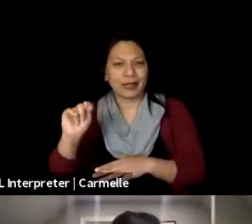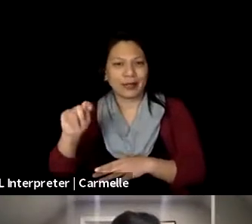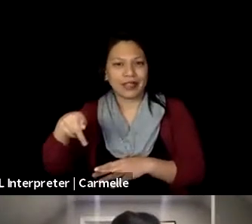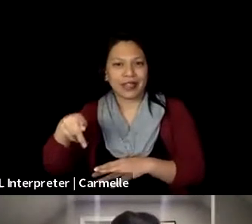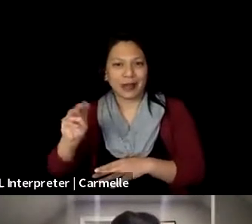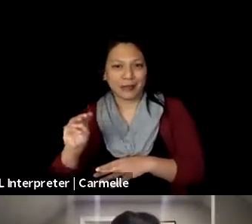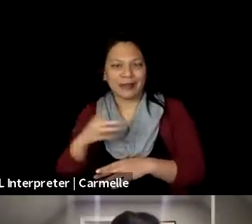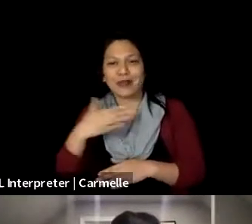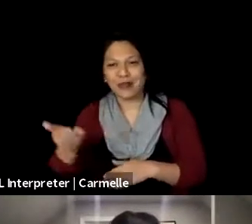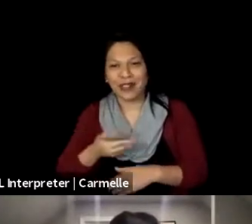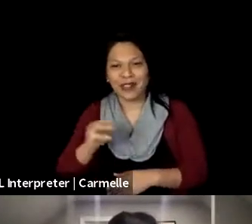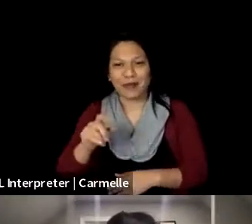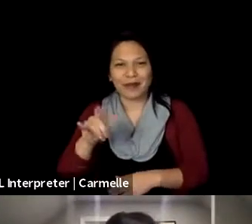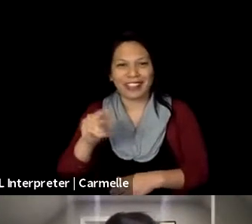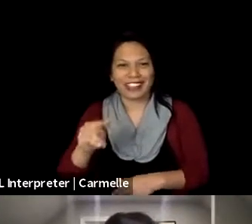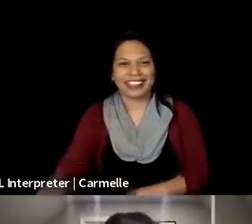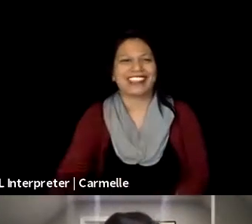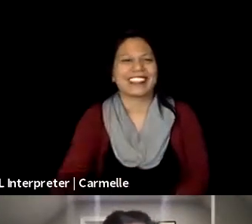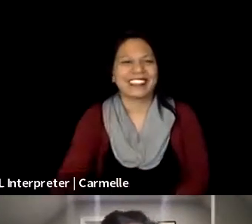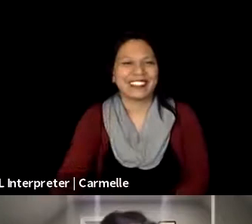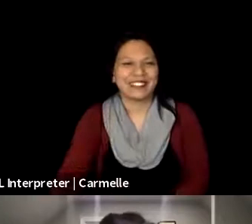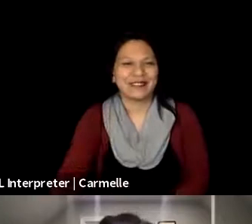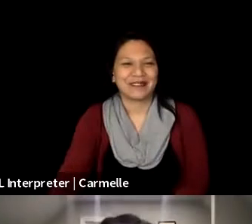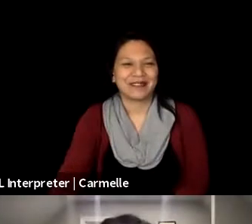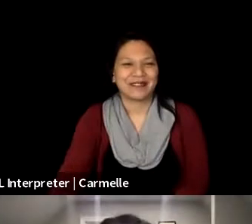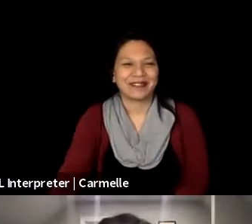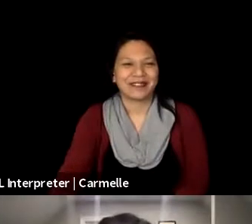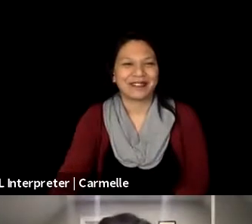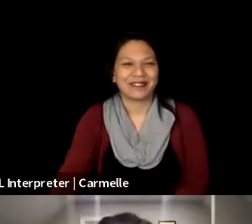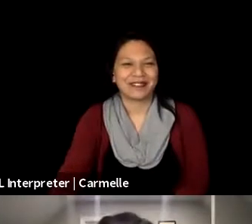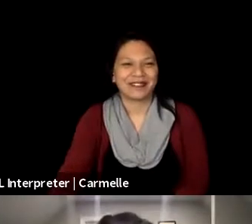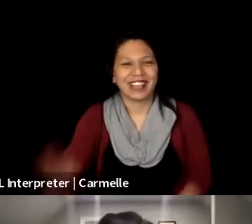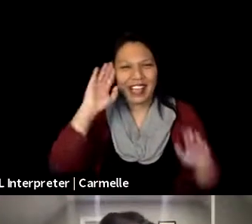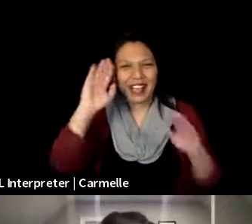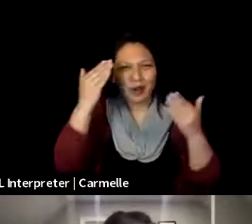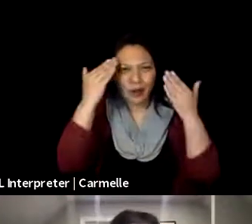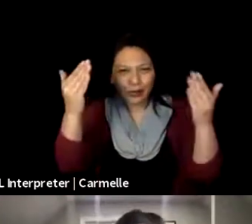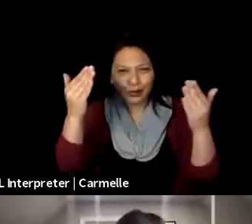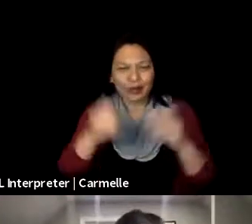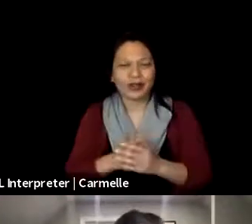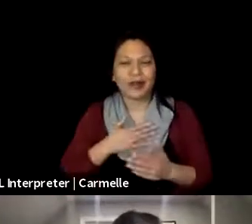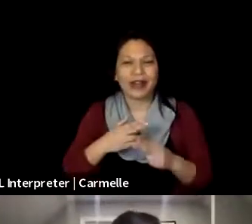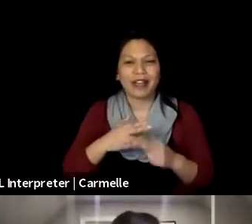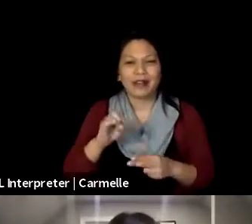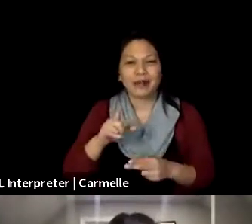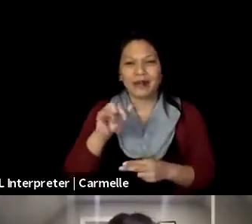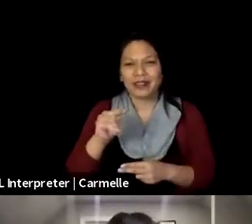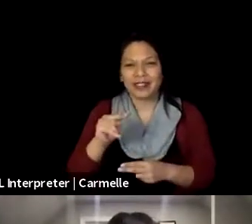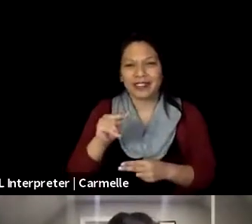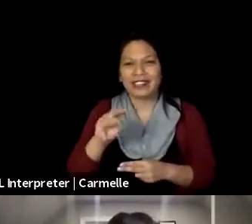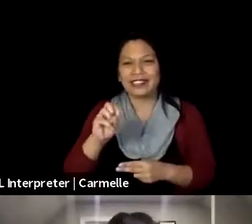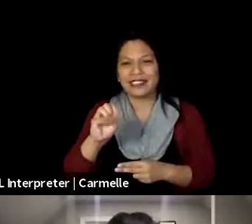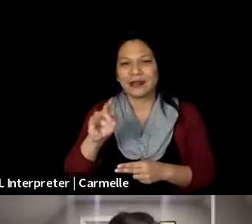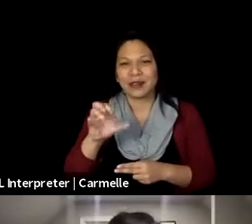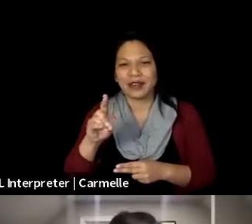Welcome, Merlin. Thanks, Koo. Hi, bonjour. My name is Merlin Simard. My pronouns